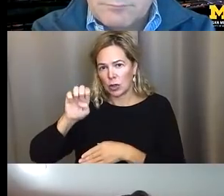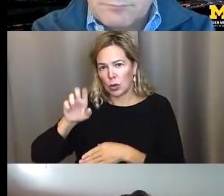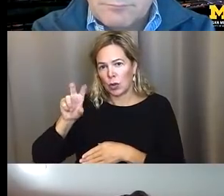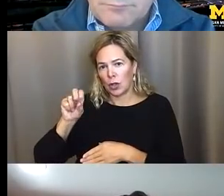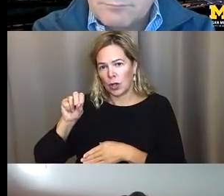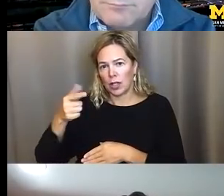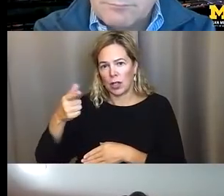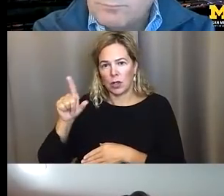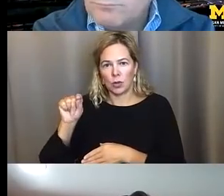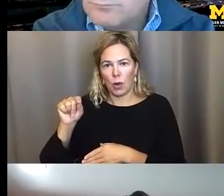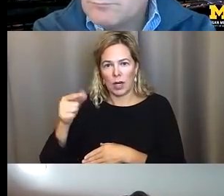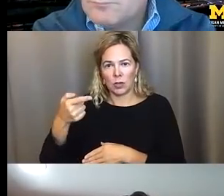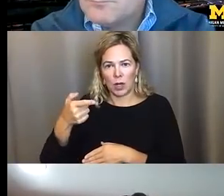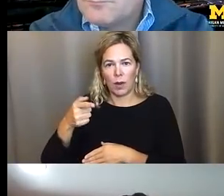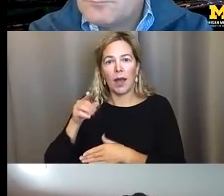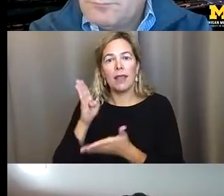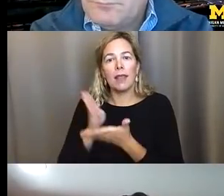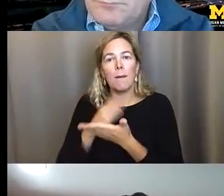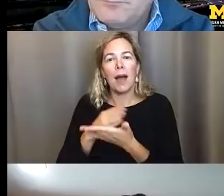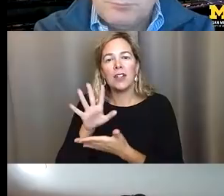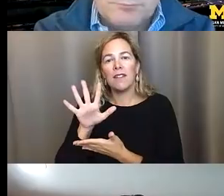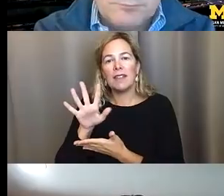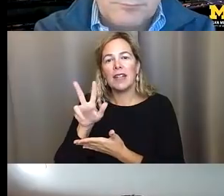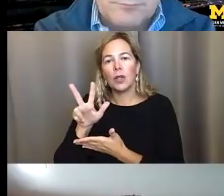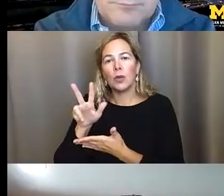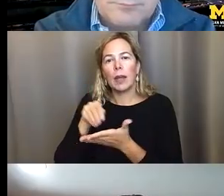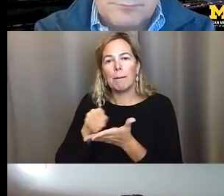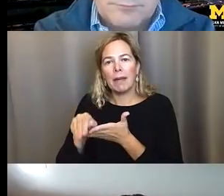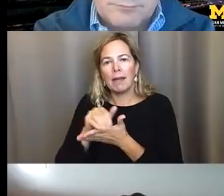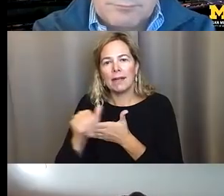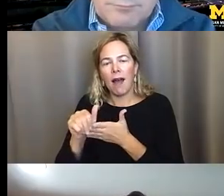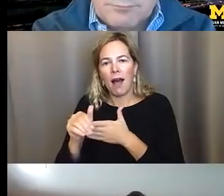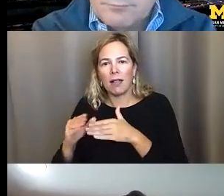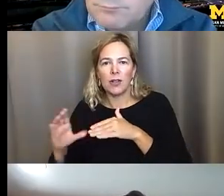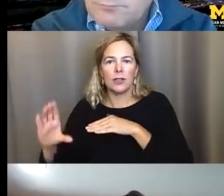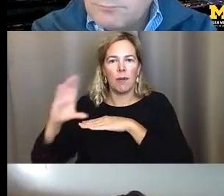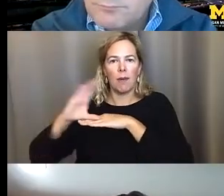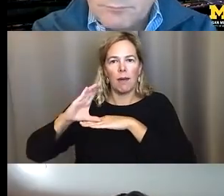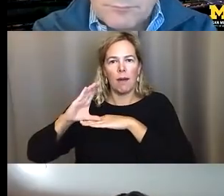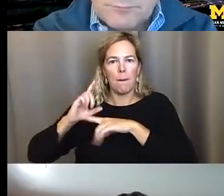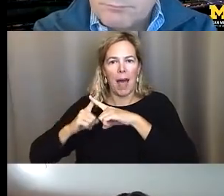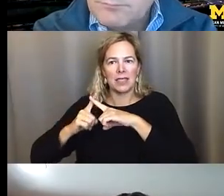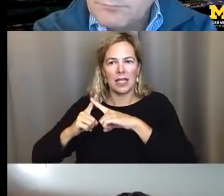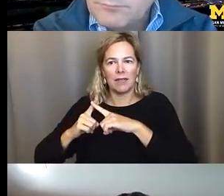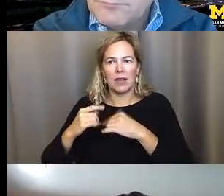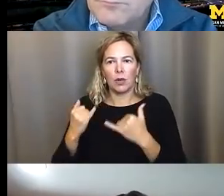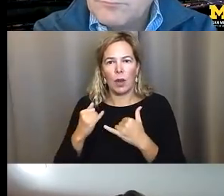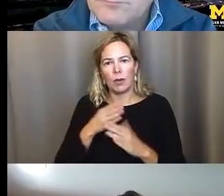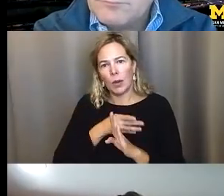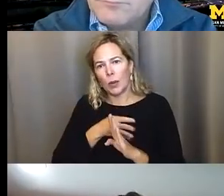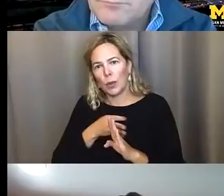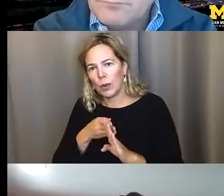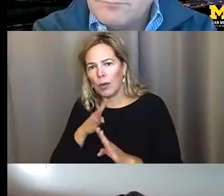The budget is $53 million positive. We are at about $49 million through August. So we